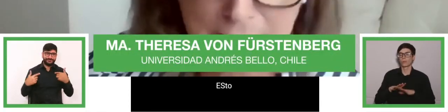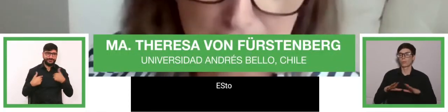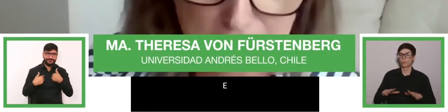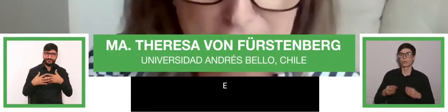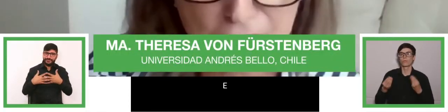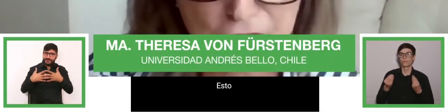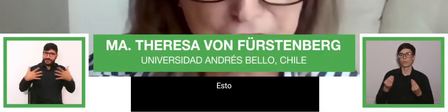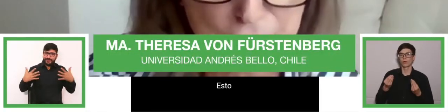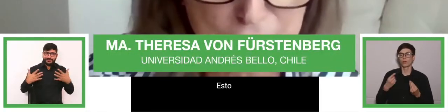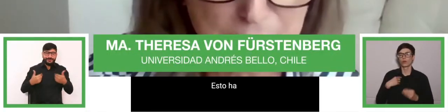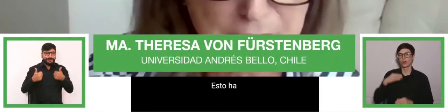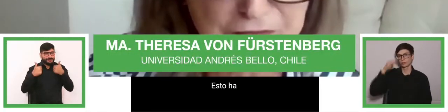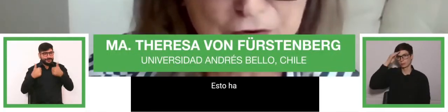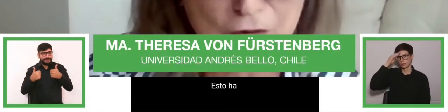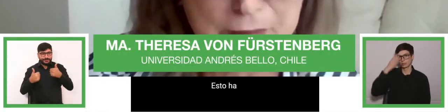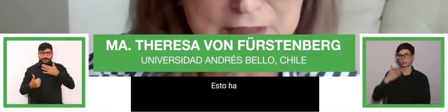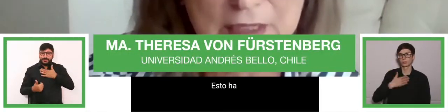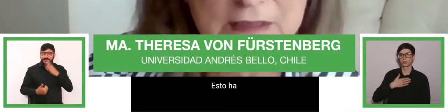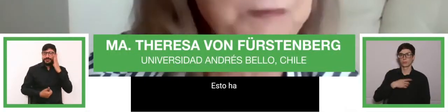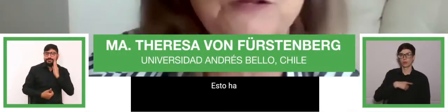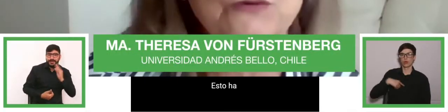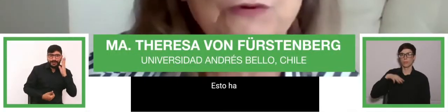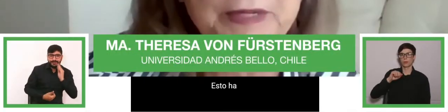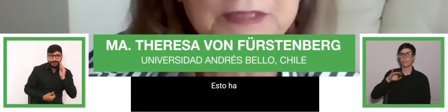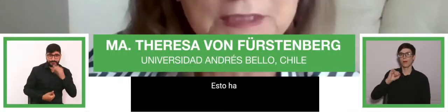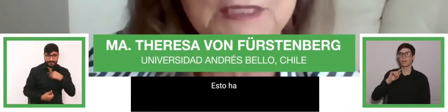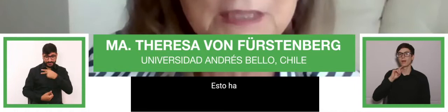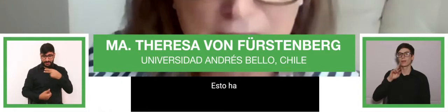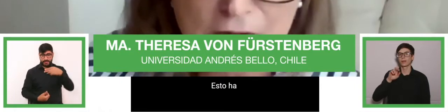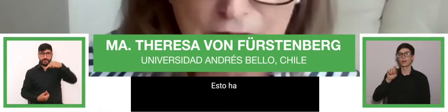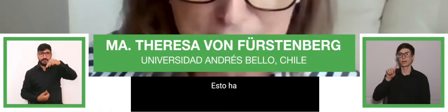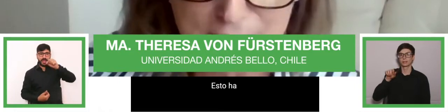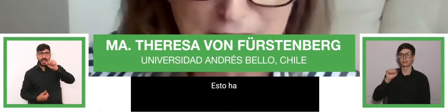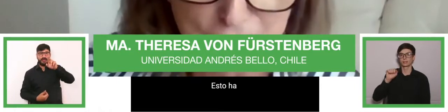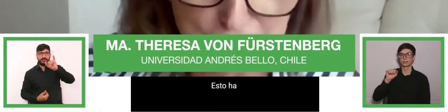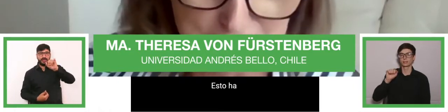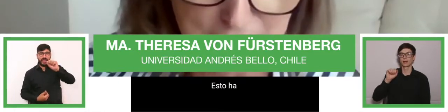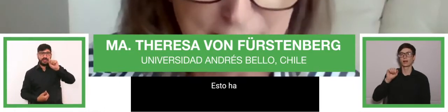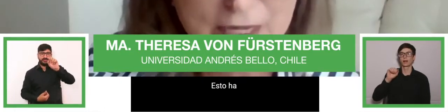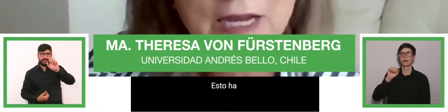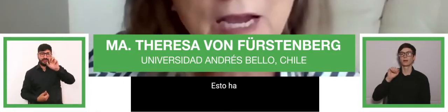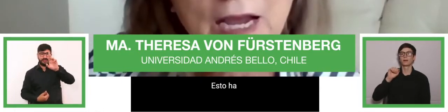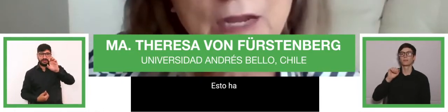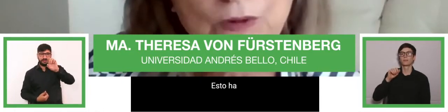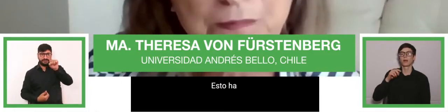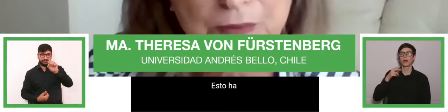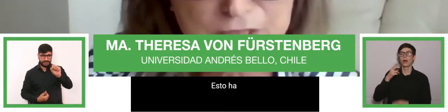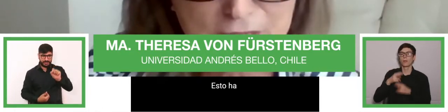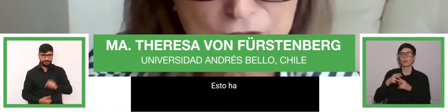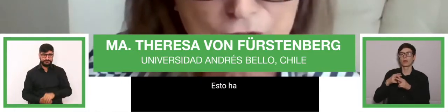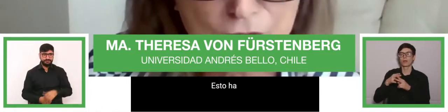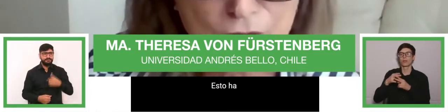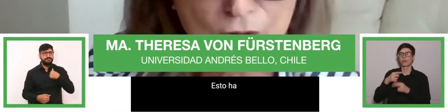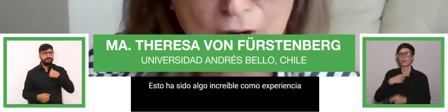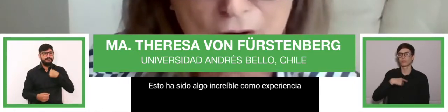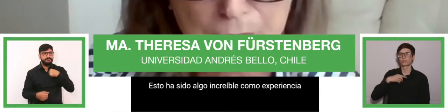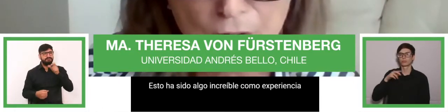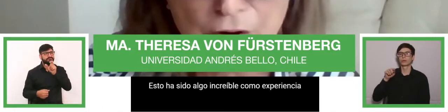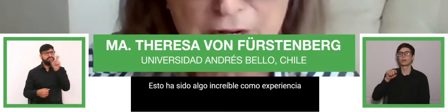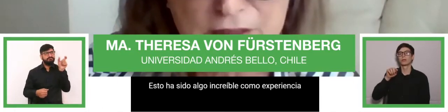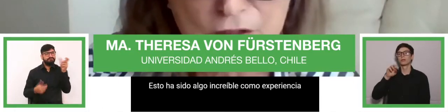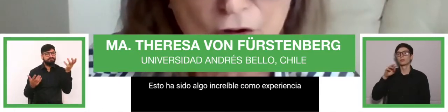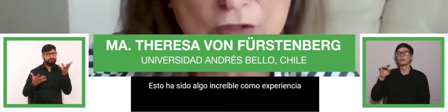name is Maria Teresa von Fürstenberg from Andrés Bello University here in Santiago de Chile. I will present you